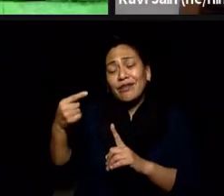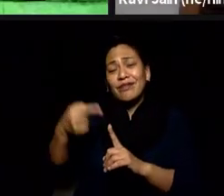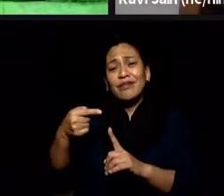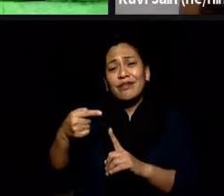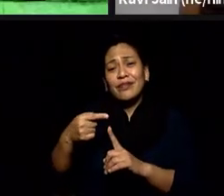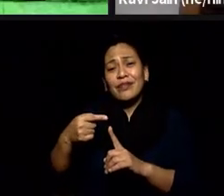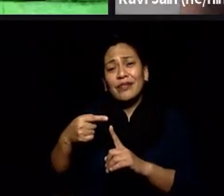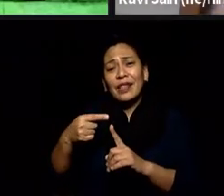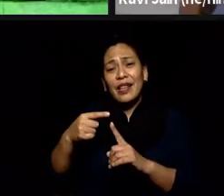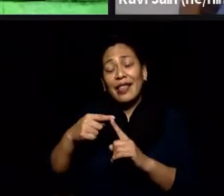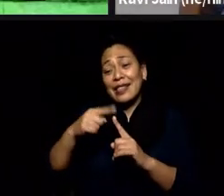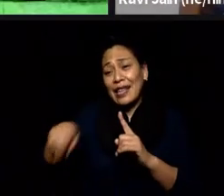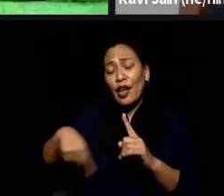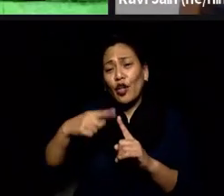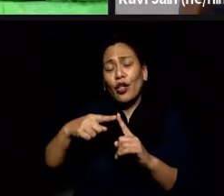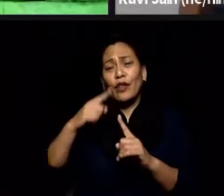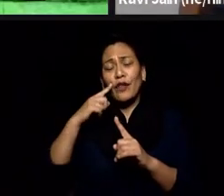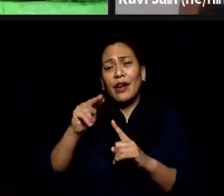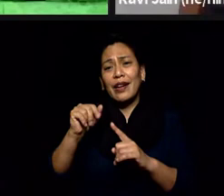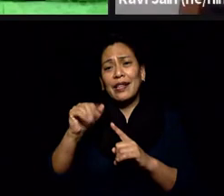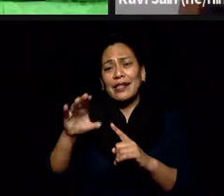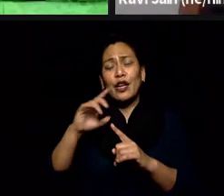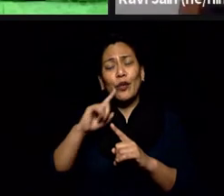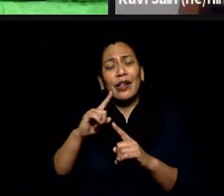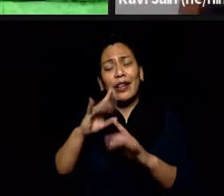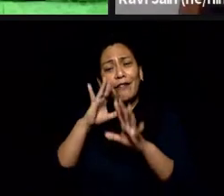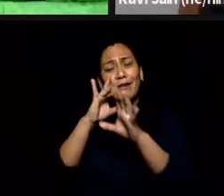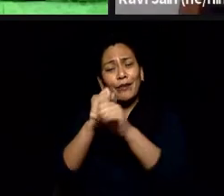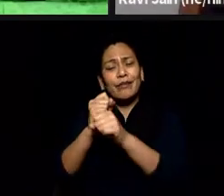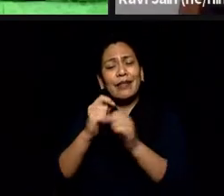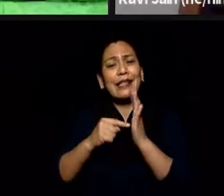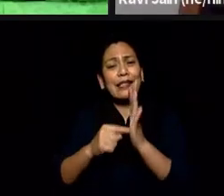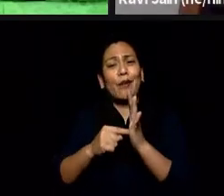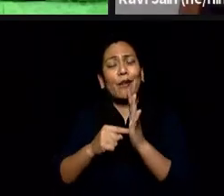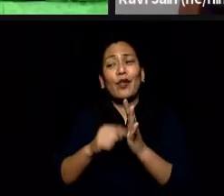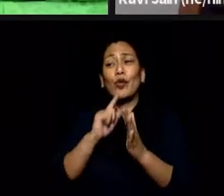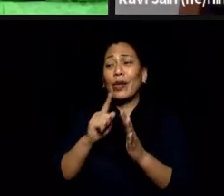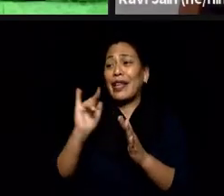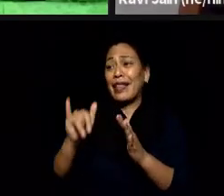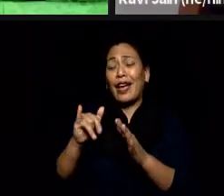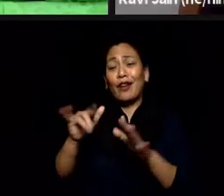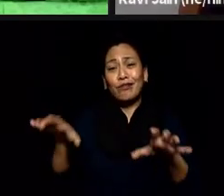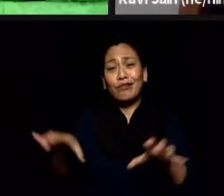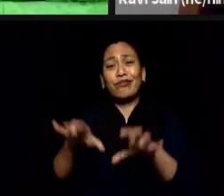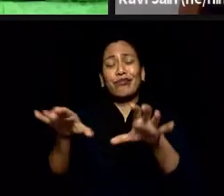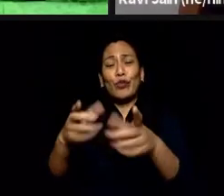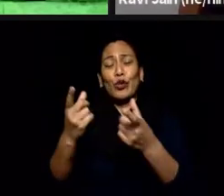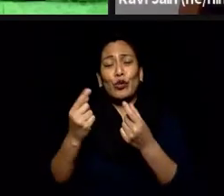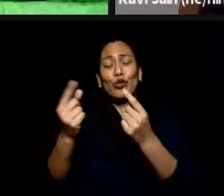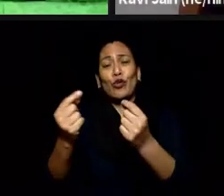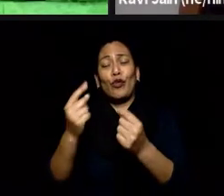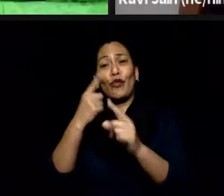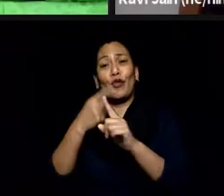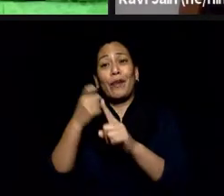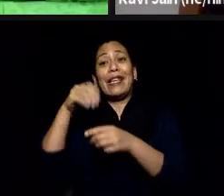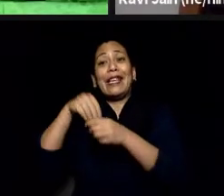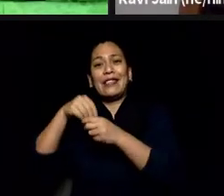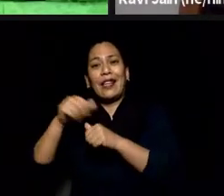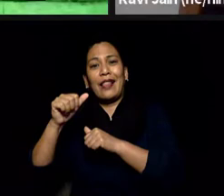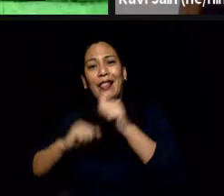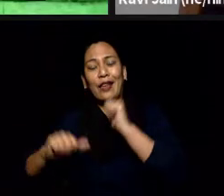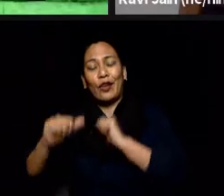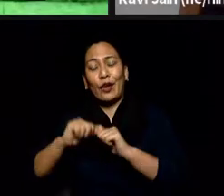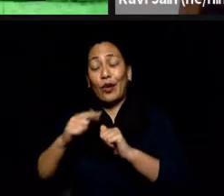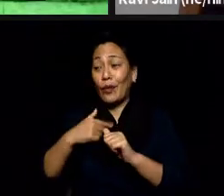the cycles, I think are really a fascinating example of what someone can do on the inside. You know, when I went on the inside of